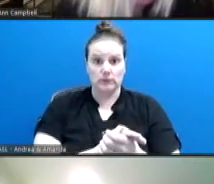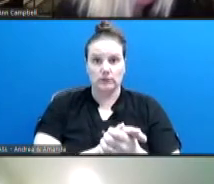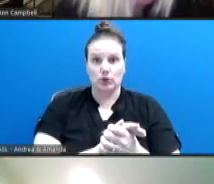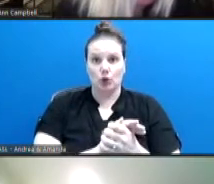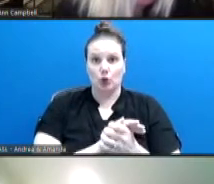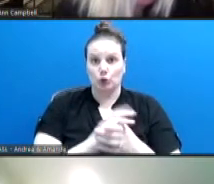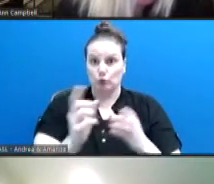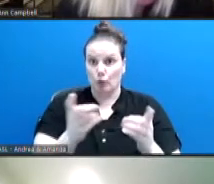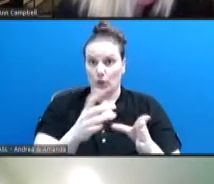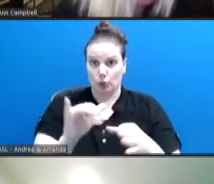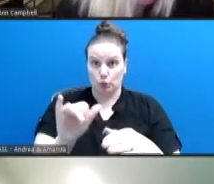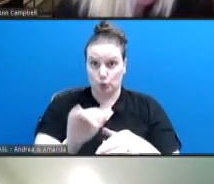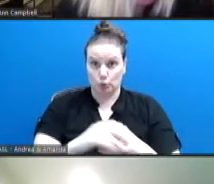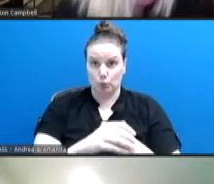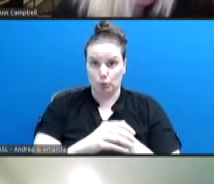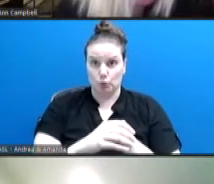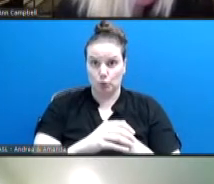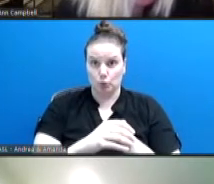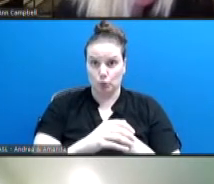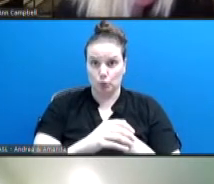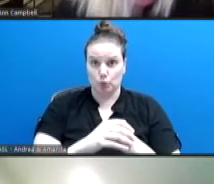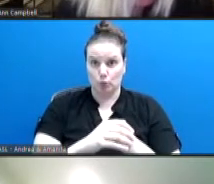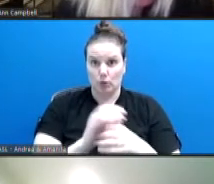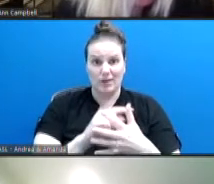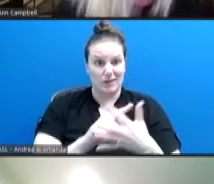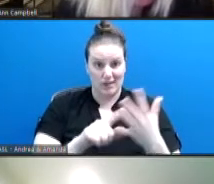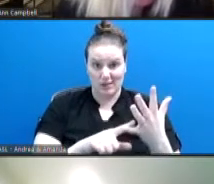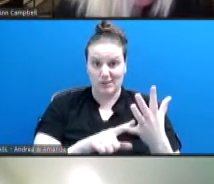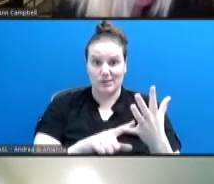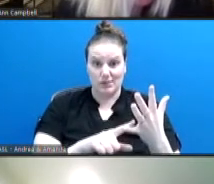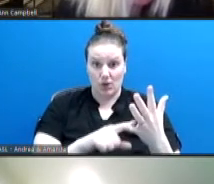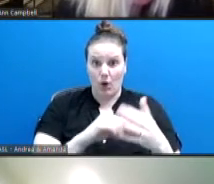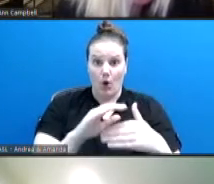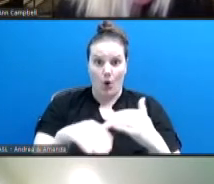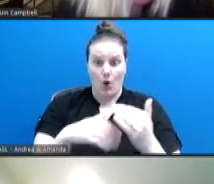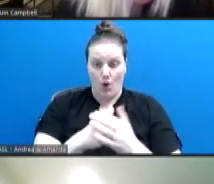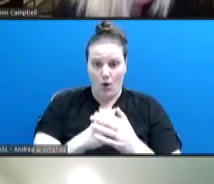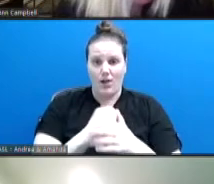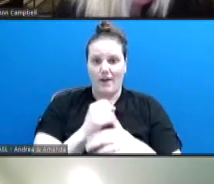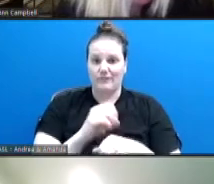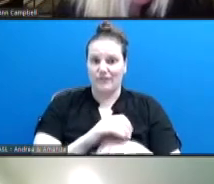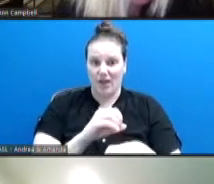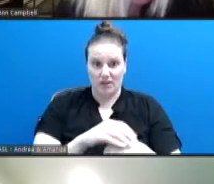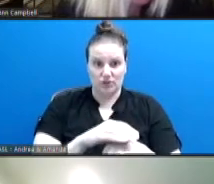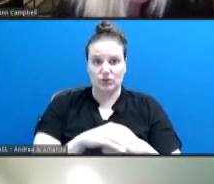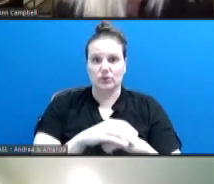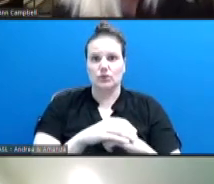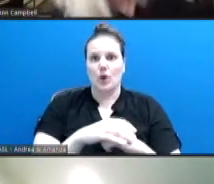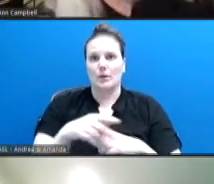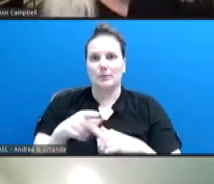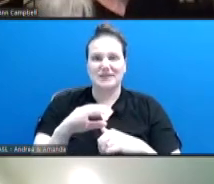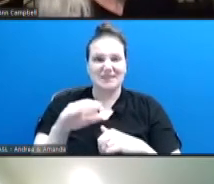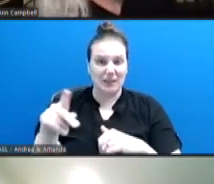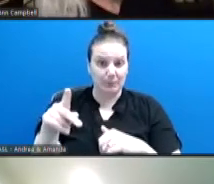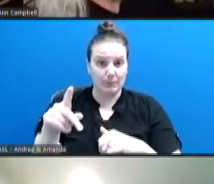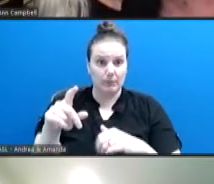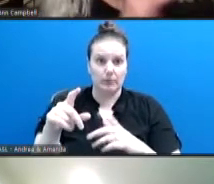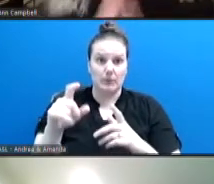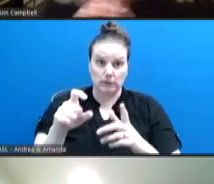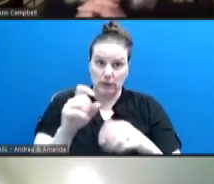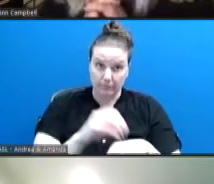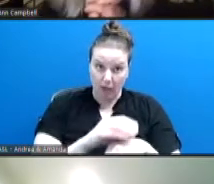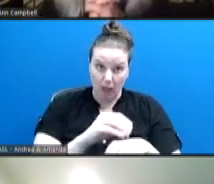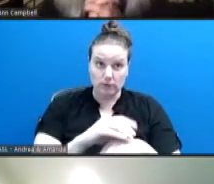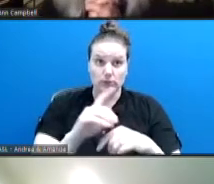Director as well, as these are all of the advisors or those that PCCEP must advise when it comes